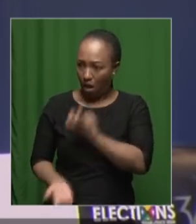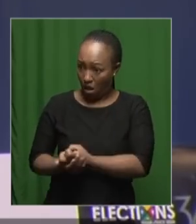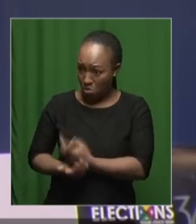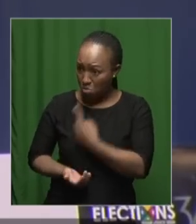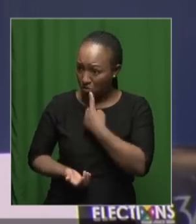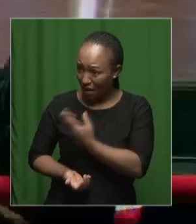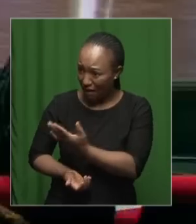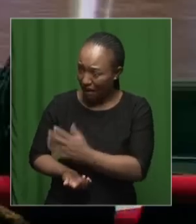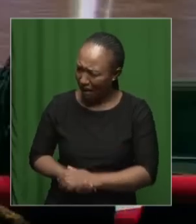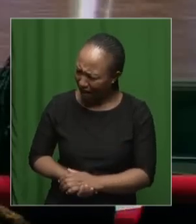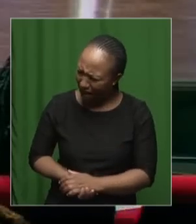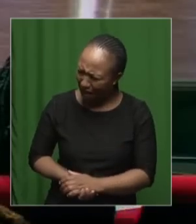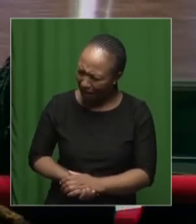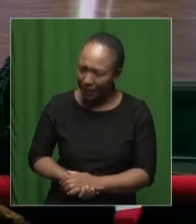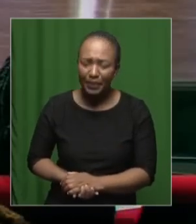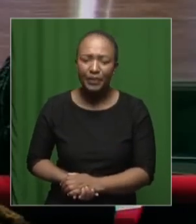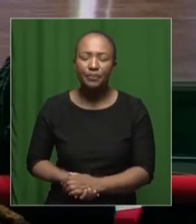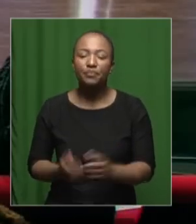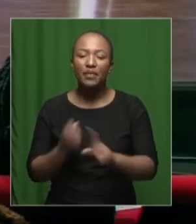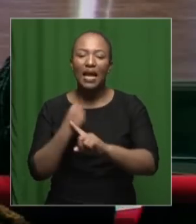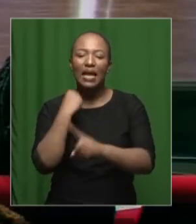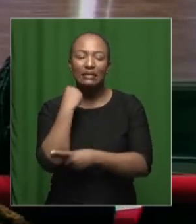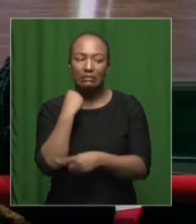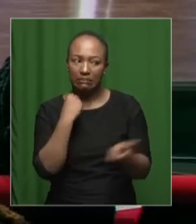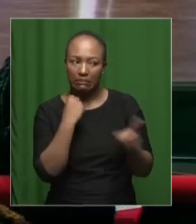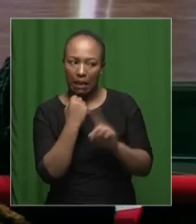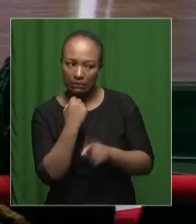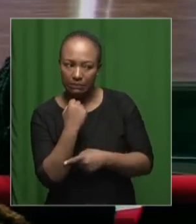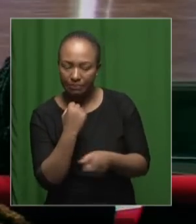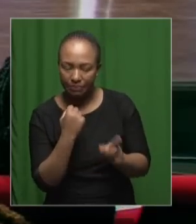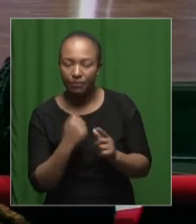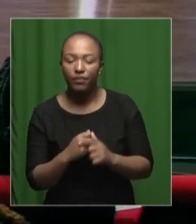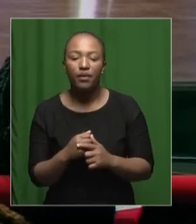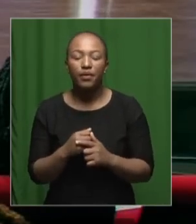are out of time. The last one.